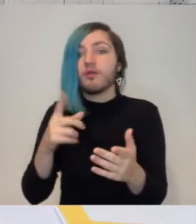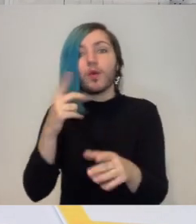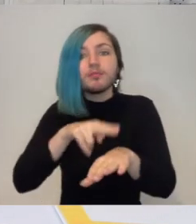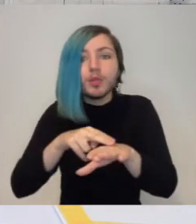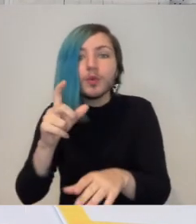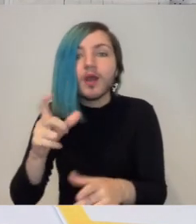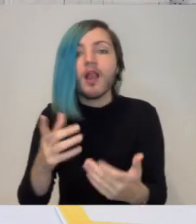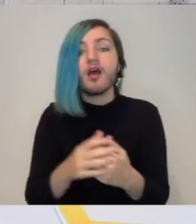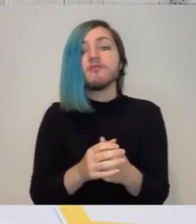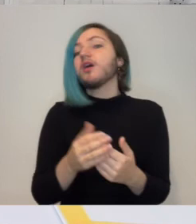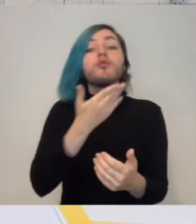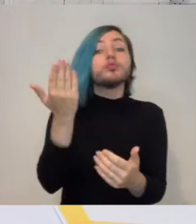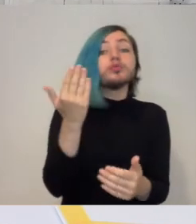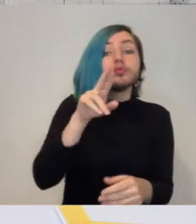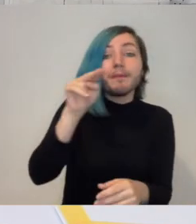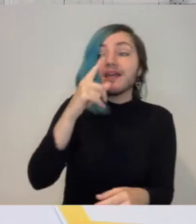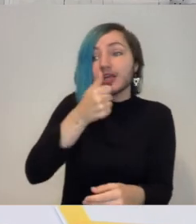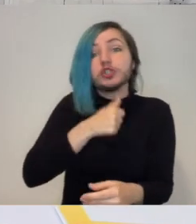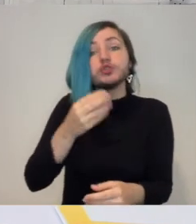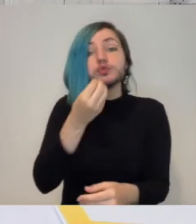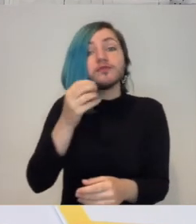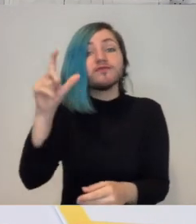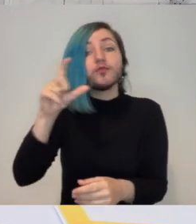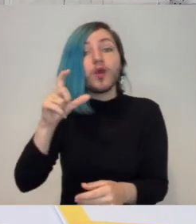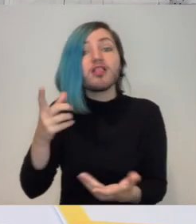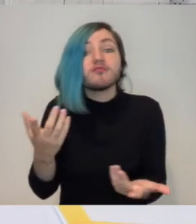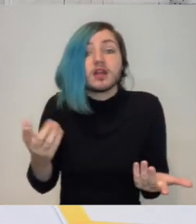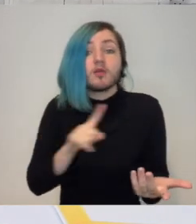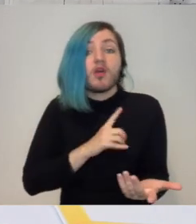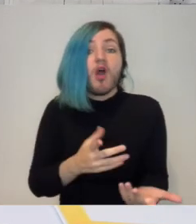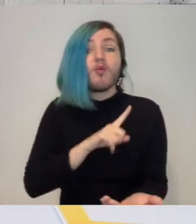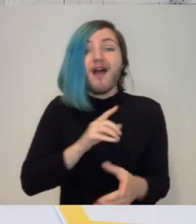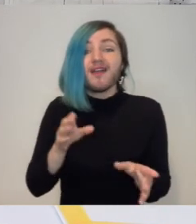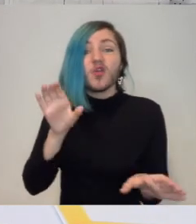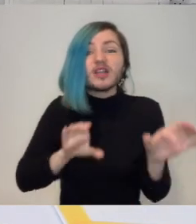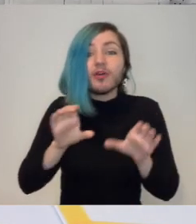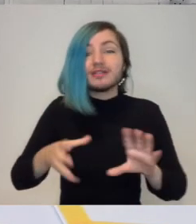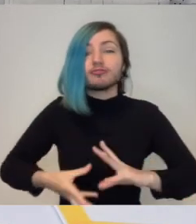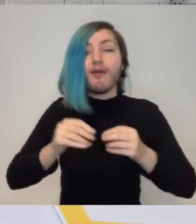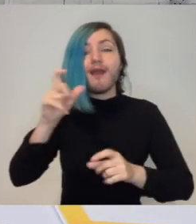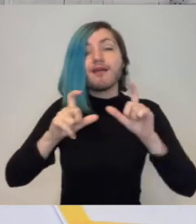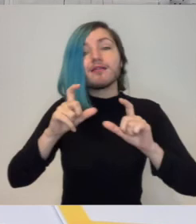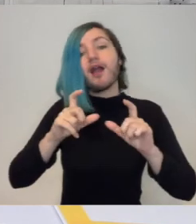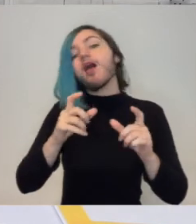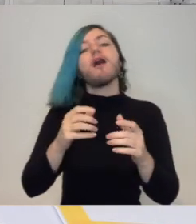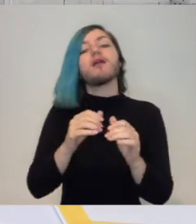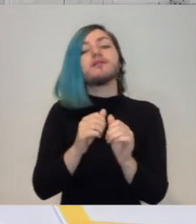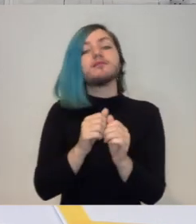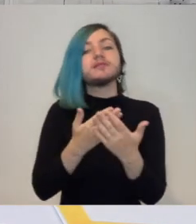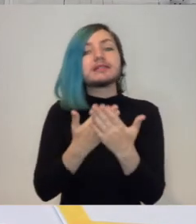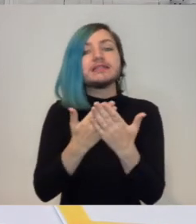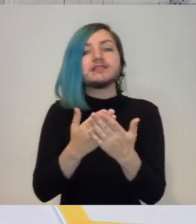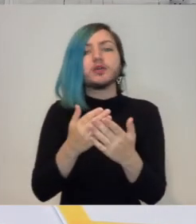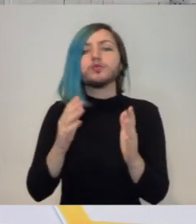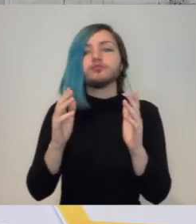use food colouring if you wanted to, because when you're experimenting and making studies, you don't have to worry about longevity